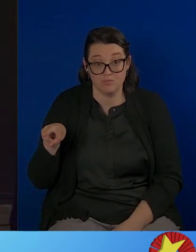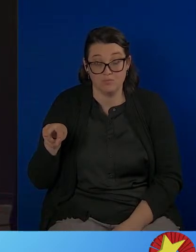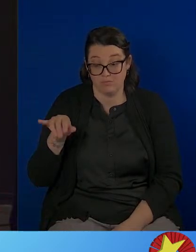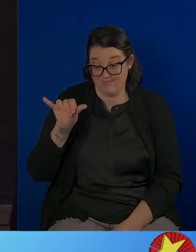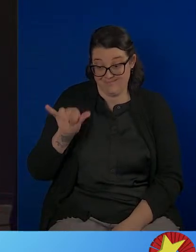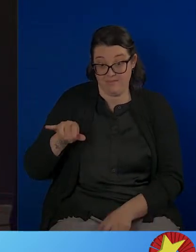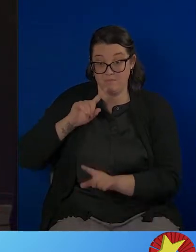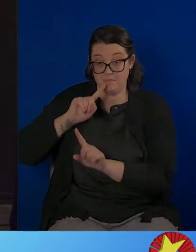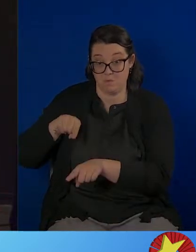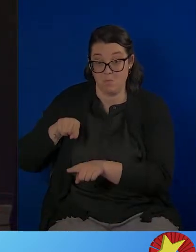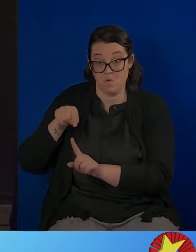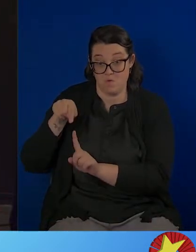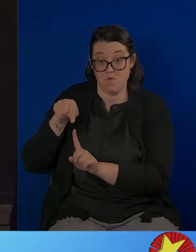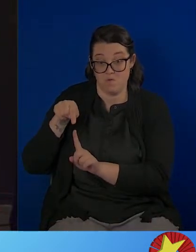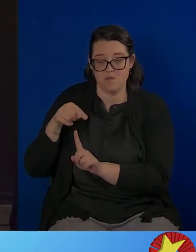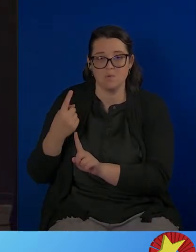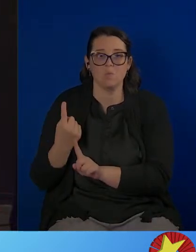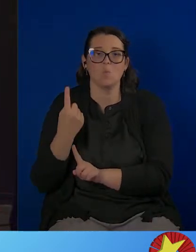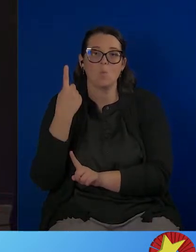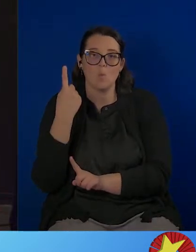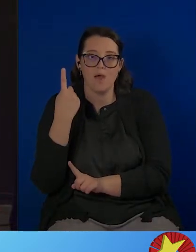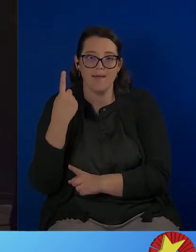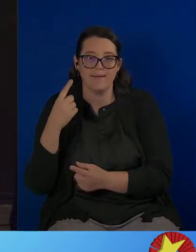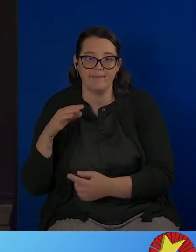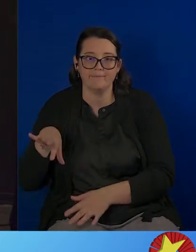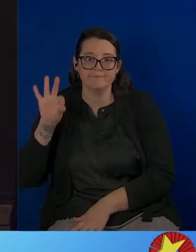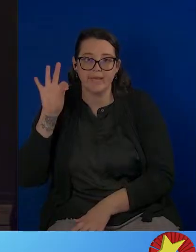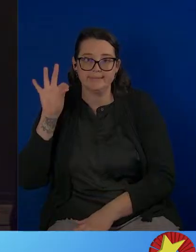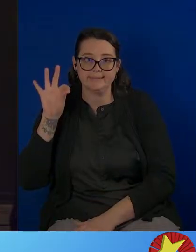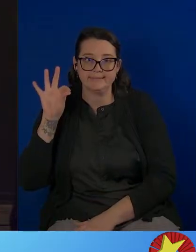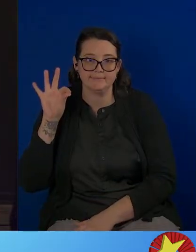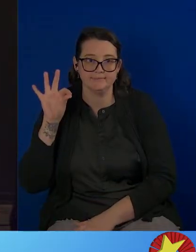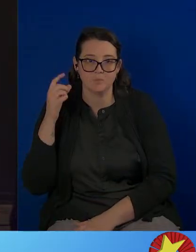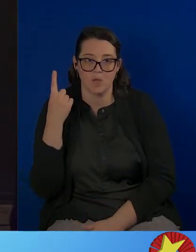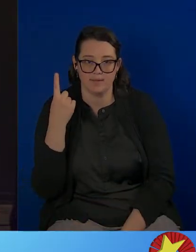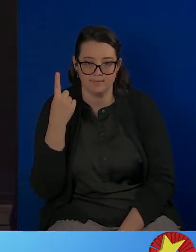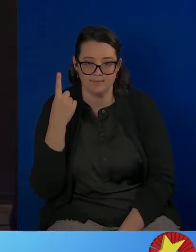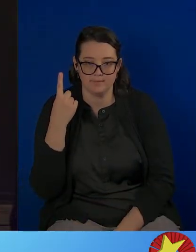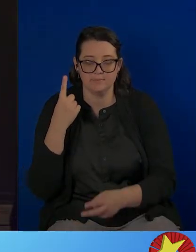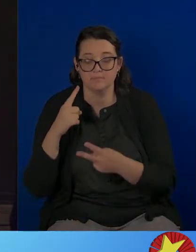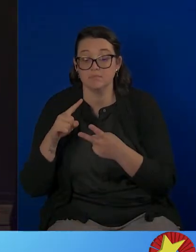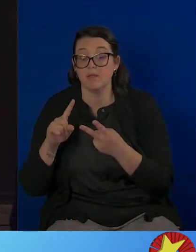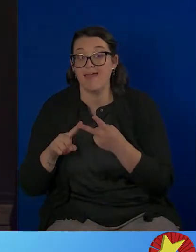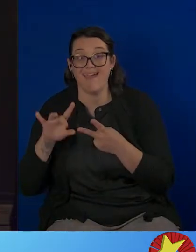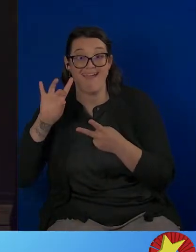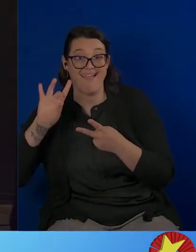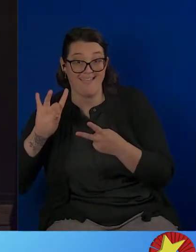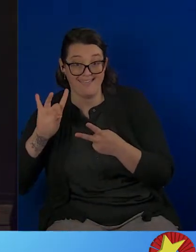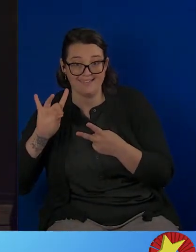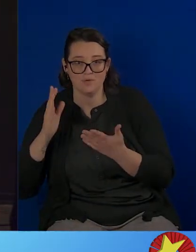That report had 1 finding and 8 recommendations.